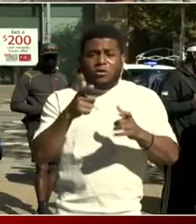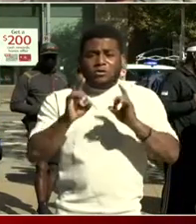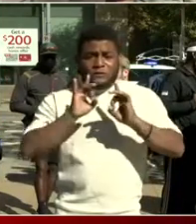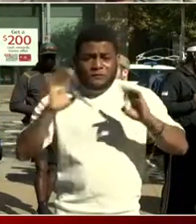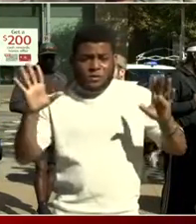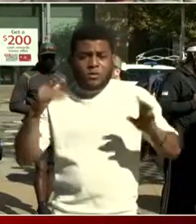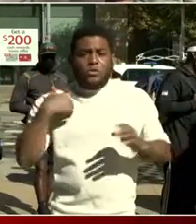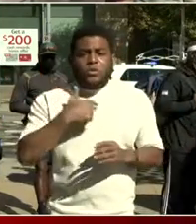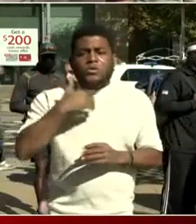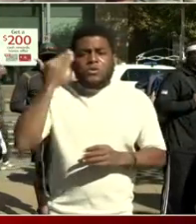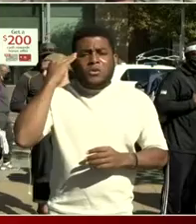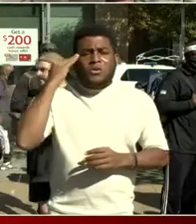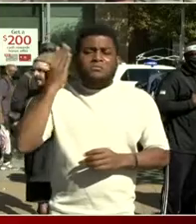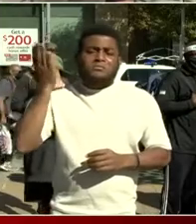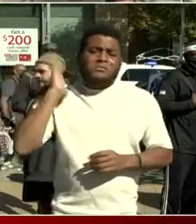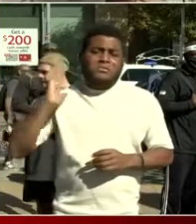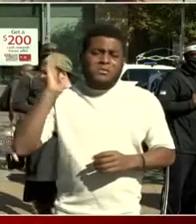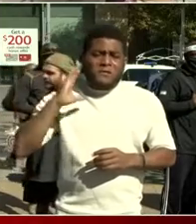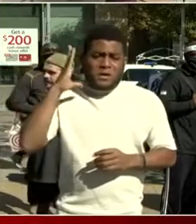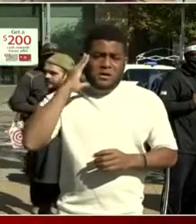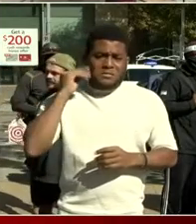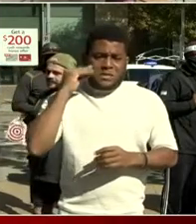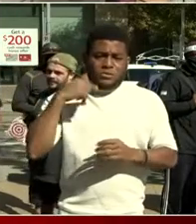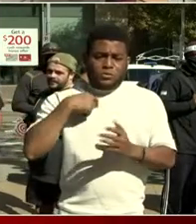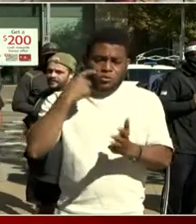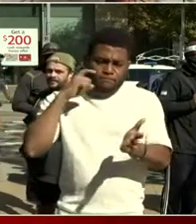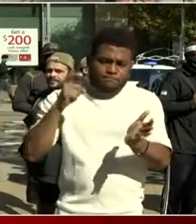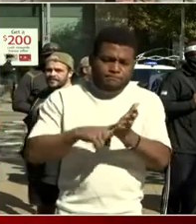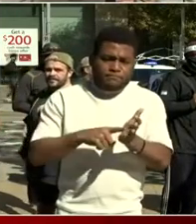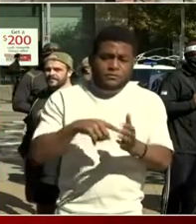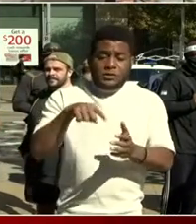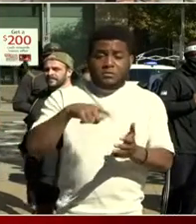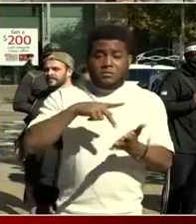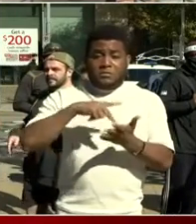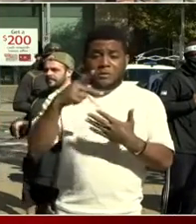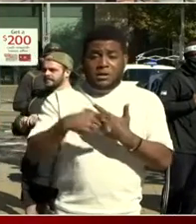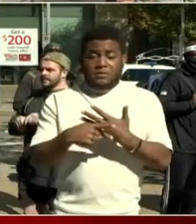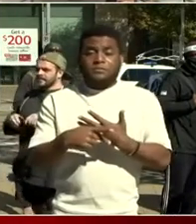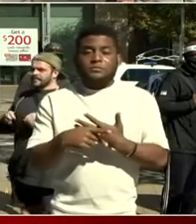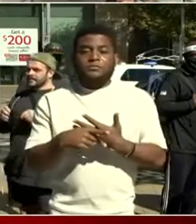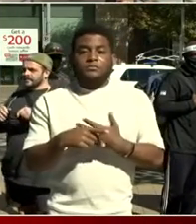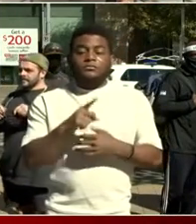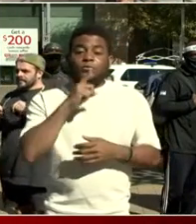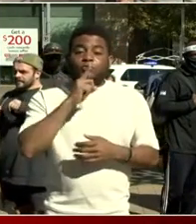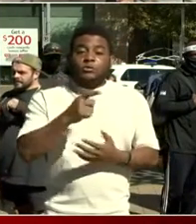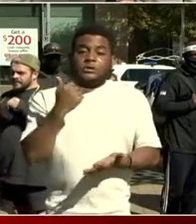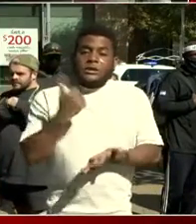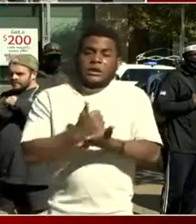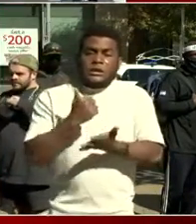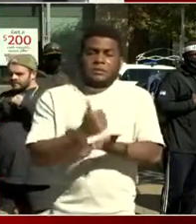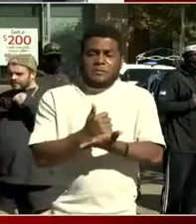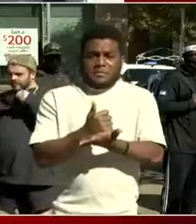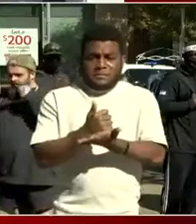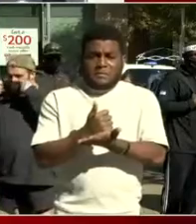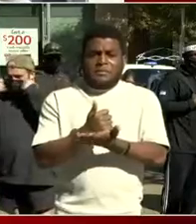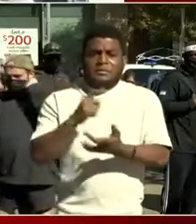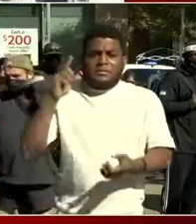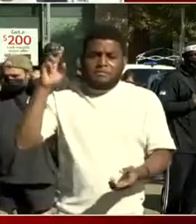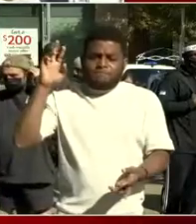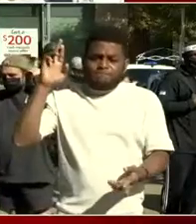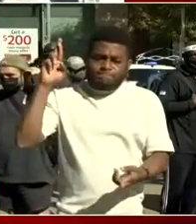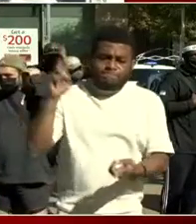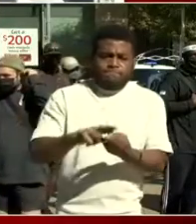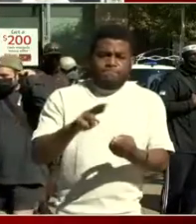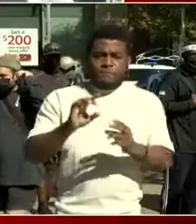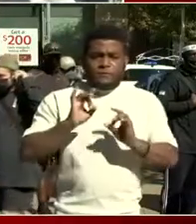experiences that these targeted initiatives help us drive down crime. So I want to give you some examples from